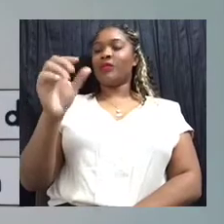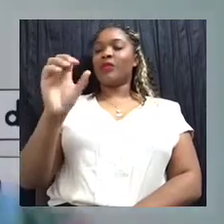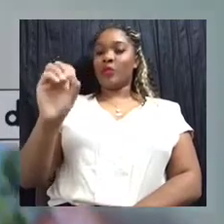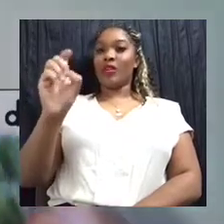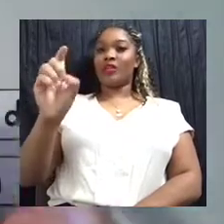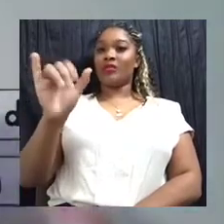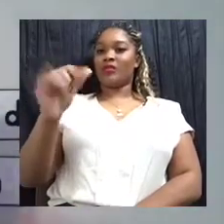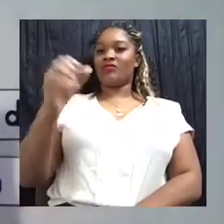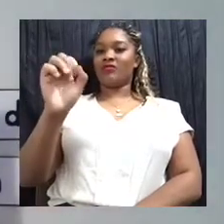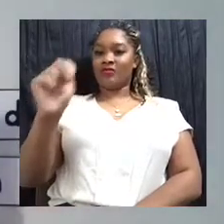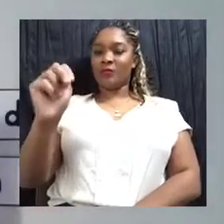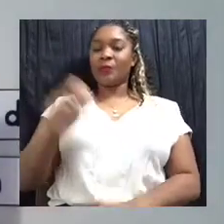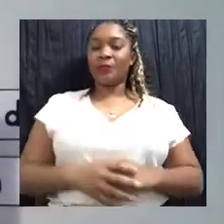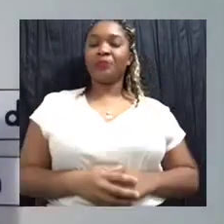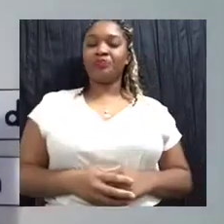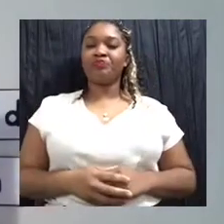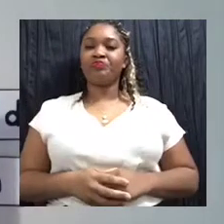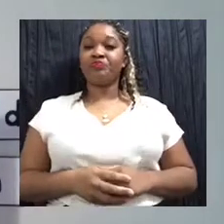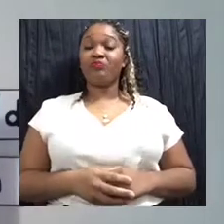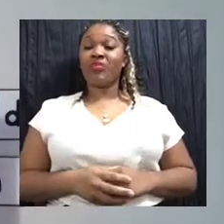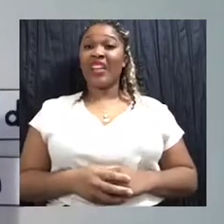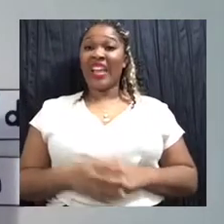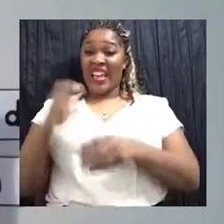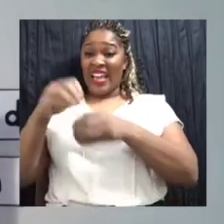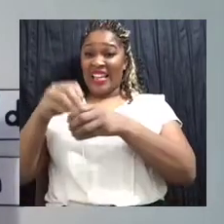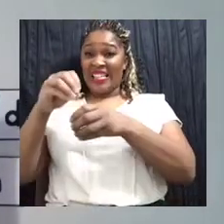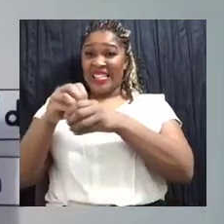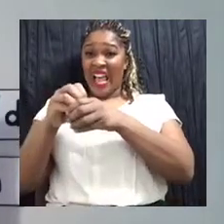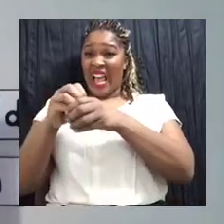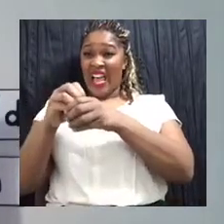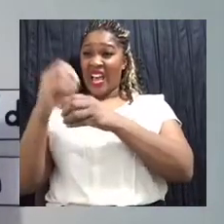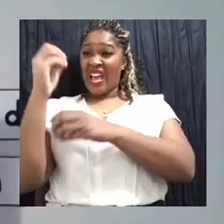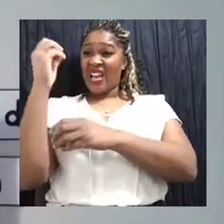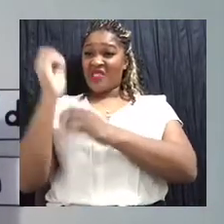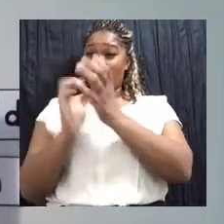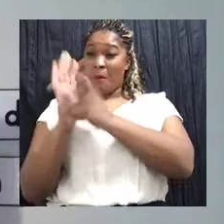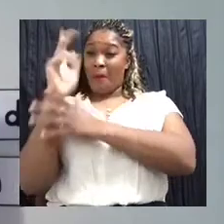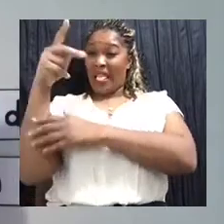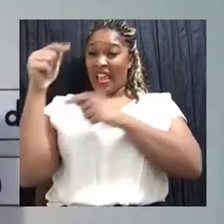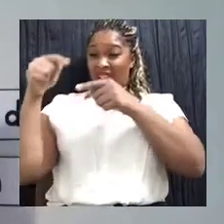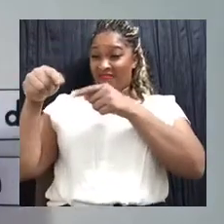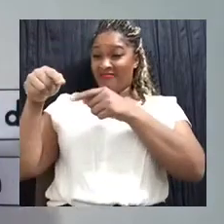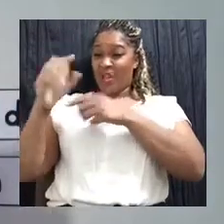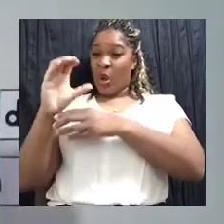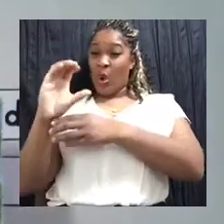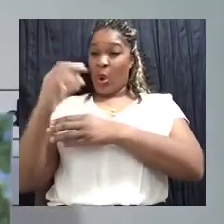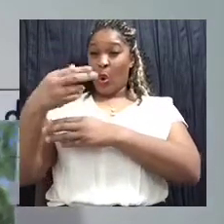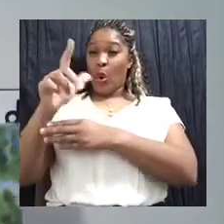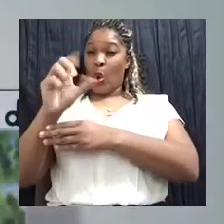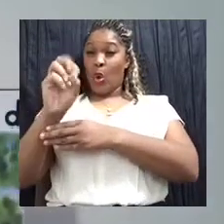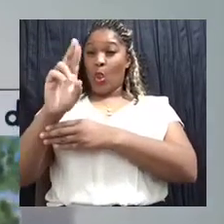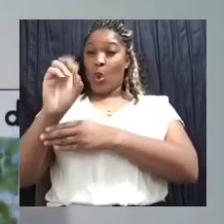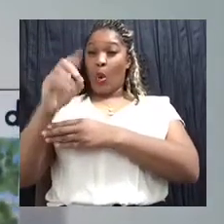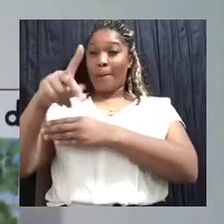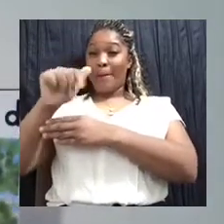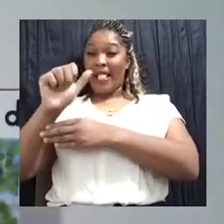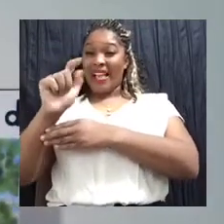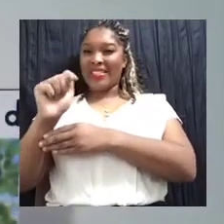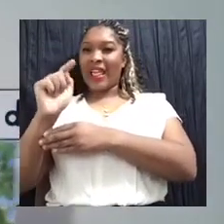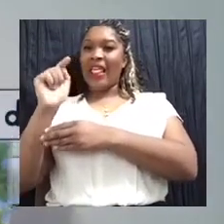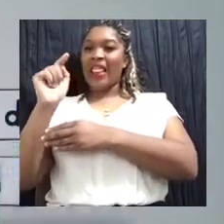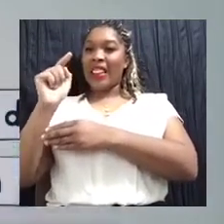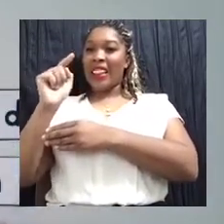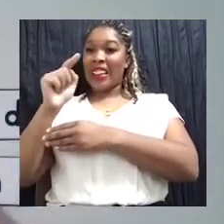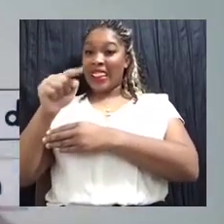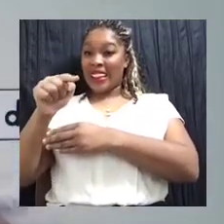The chloroplasts inside of the plant take in carbon